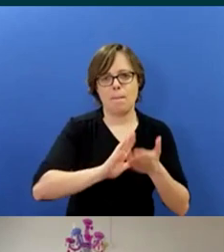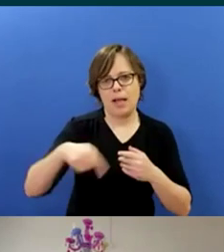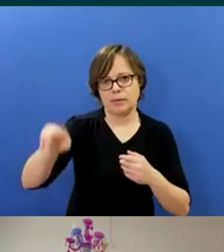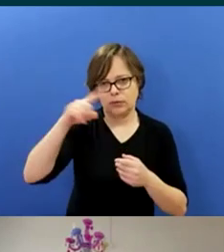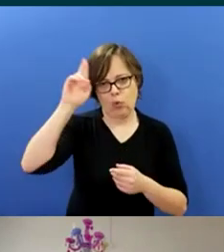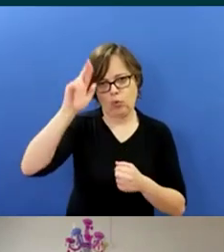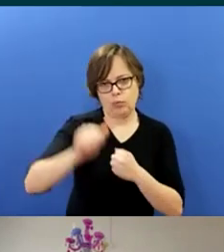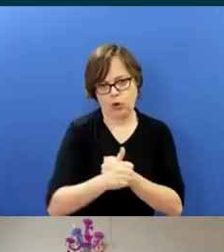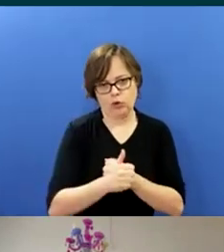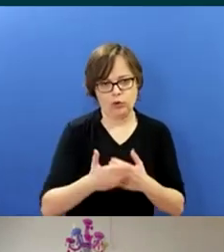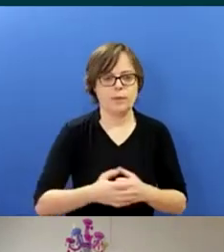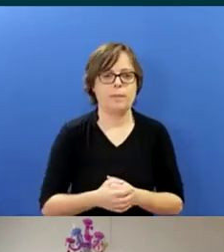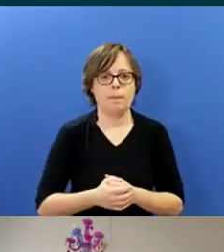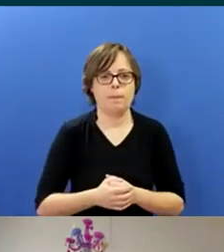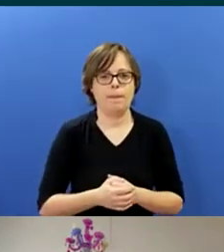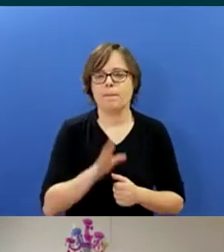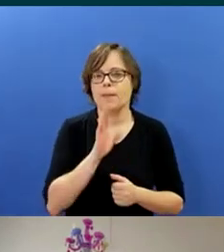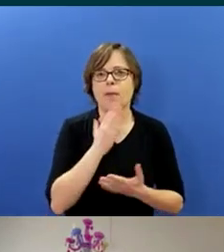don't have time for that. All right.